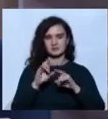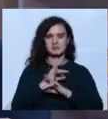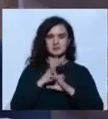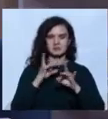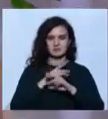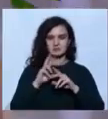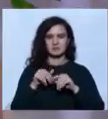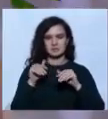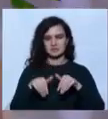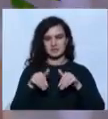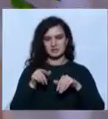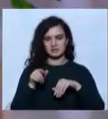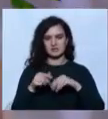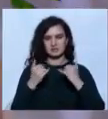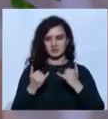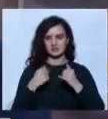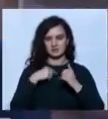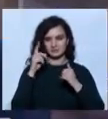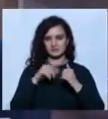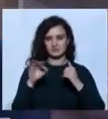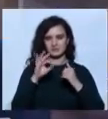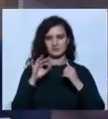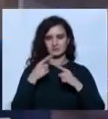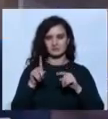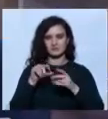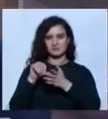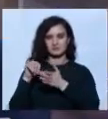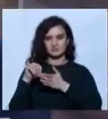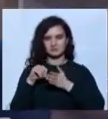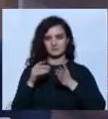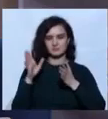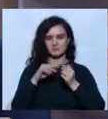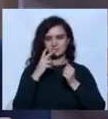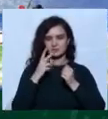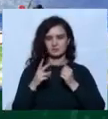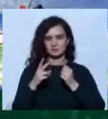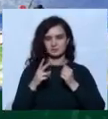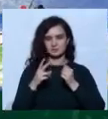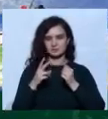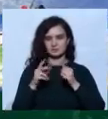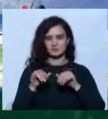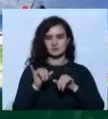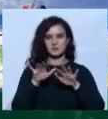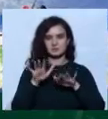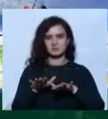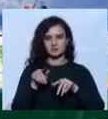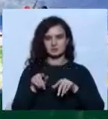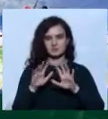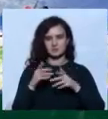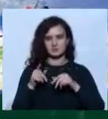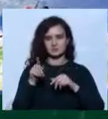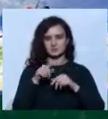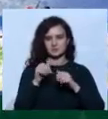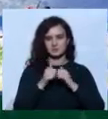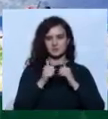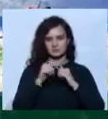days. So now that we know more about our characters, let's take a look at our setting, which of course you